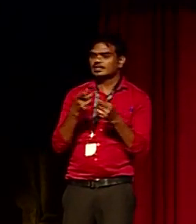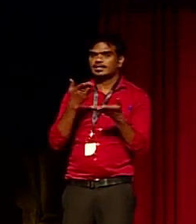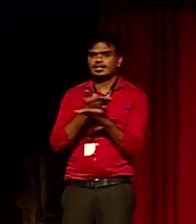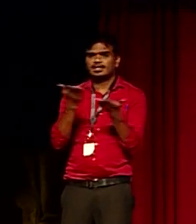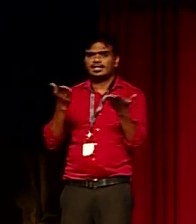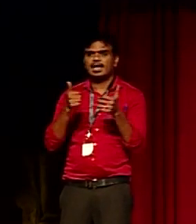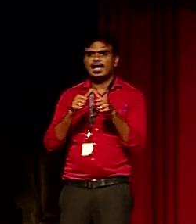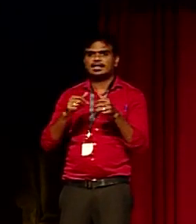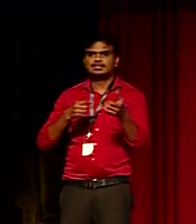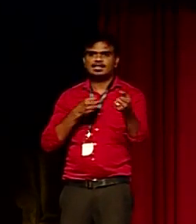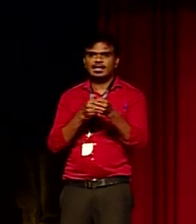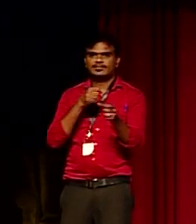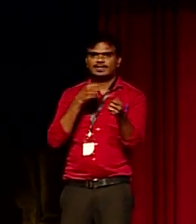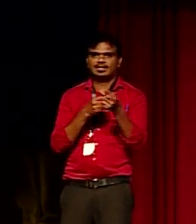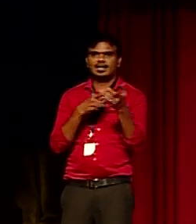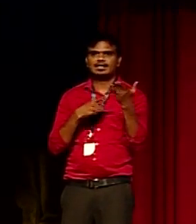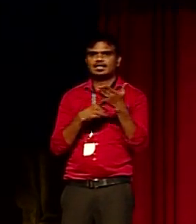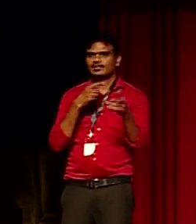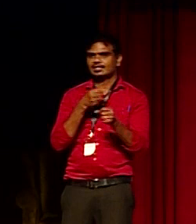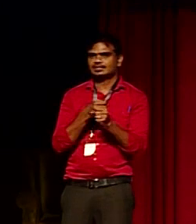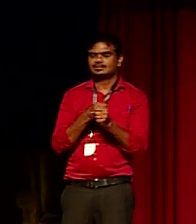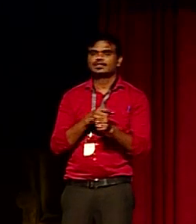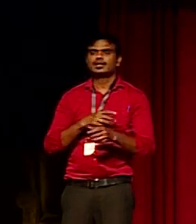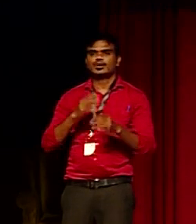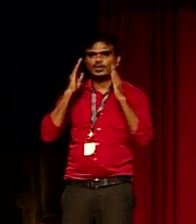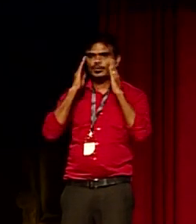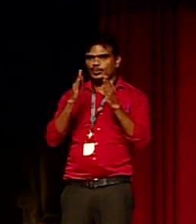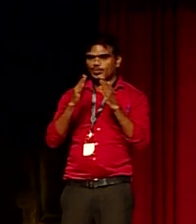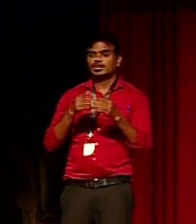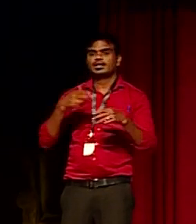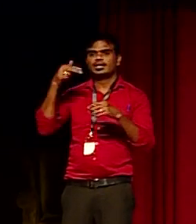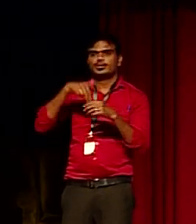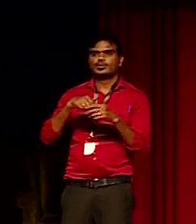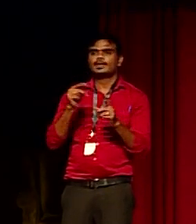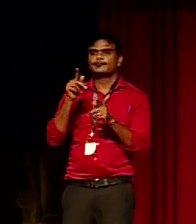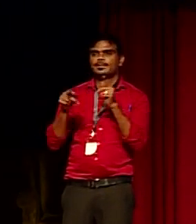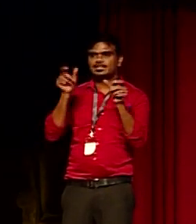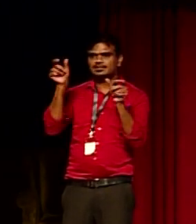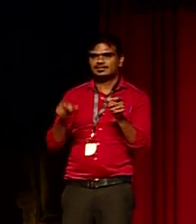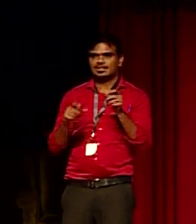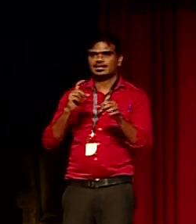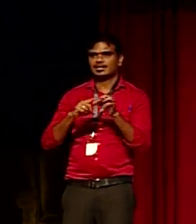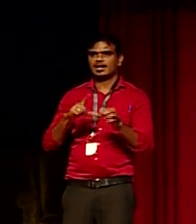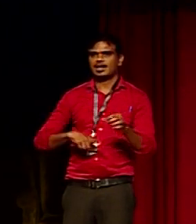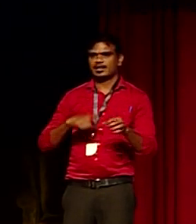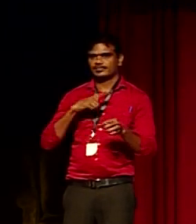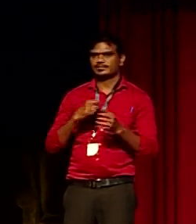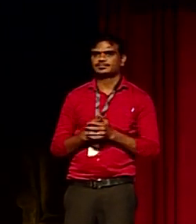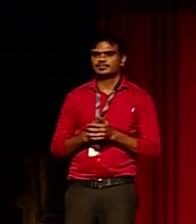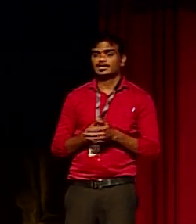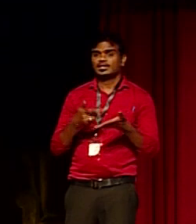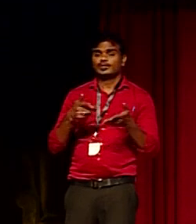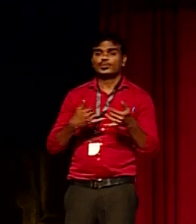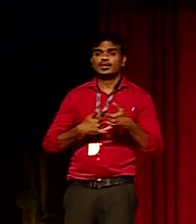any assistive device, the ultimate goal is to improve the person's quality of life. So we got the